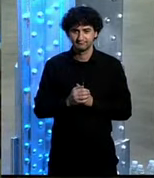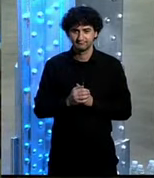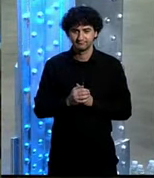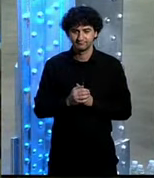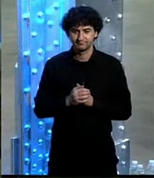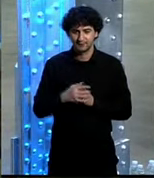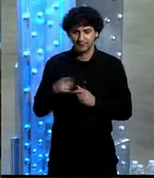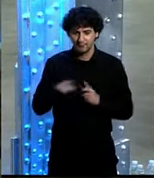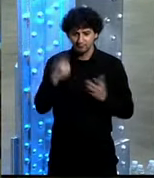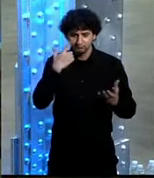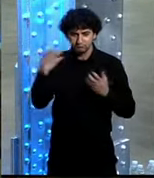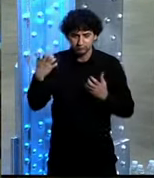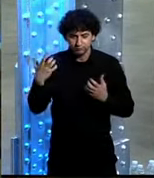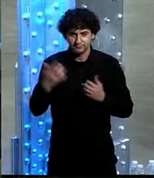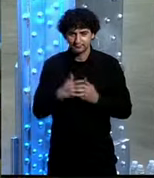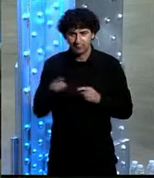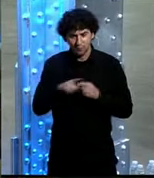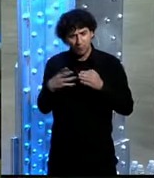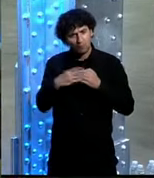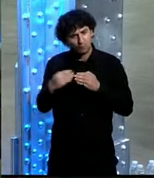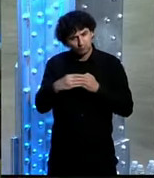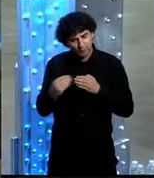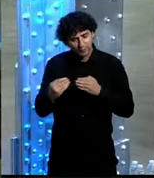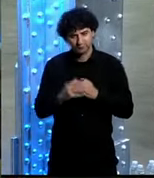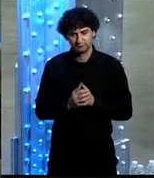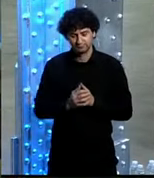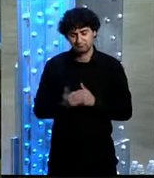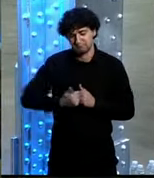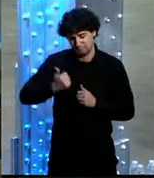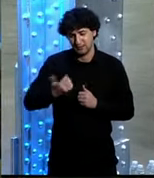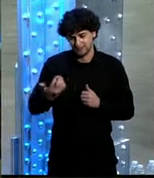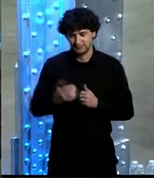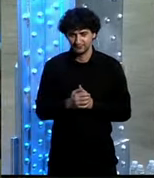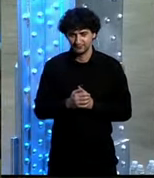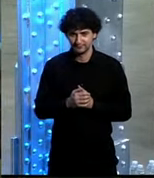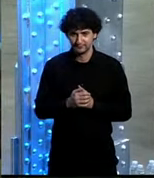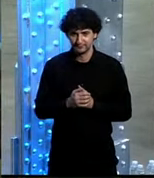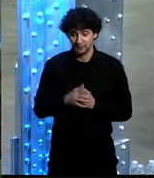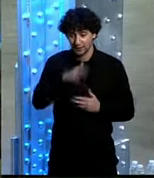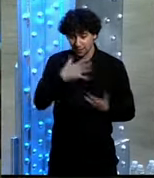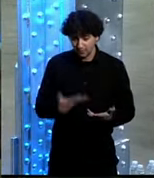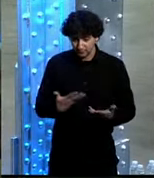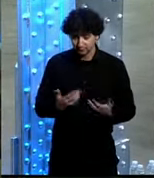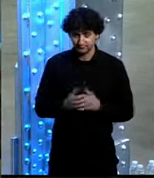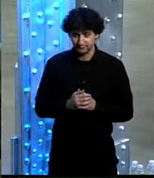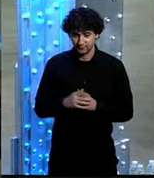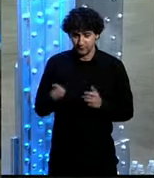people used to watch, and that was it. But now we are not watchers, we are users.